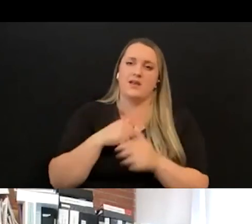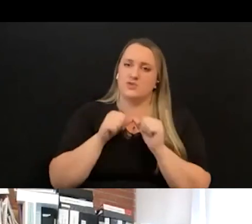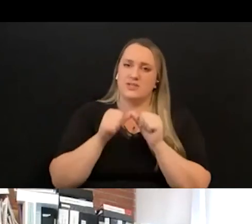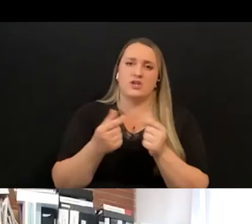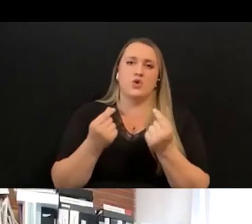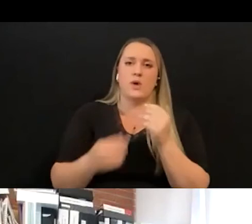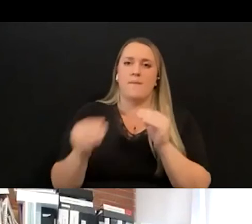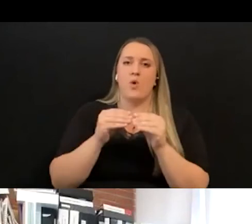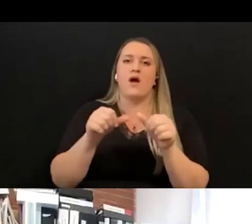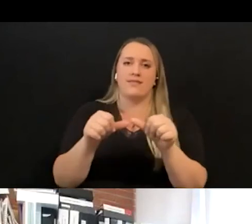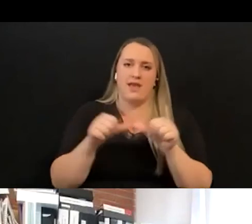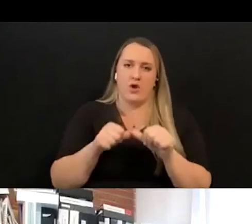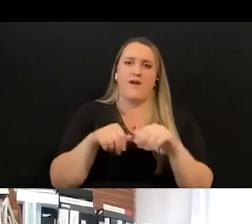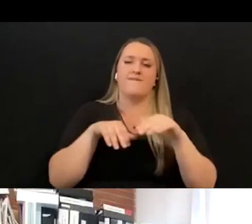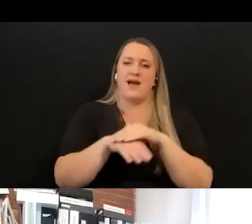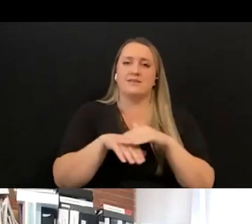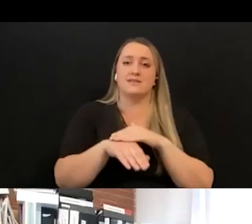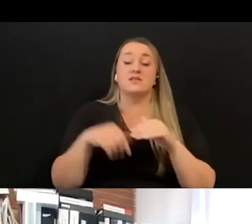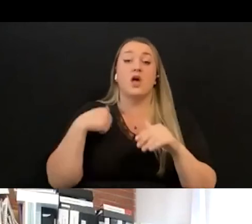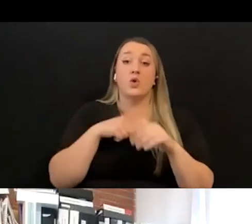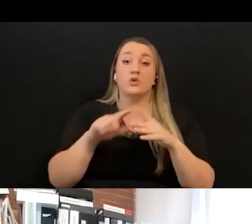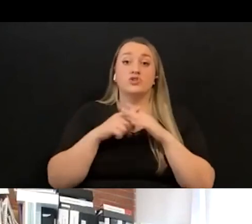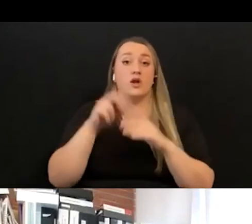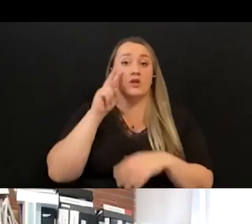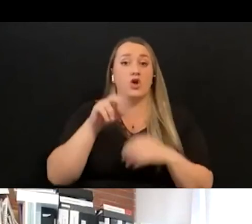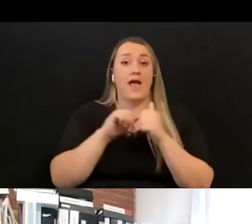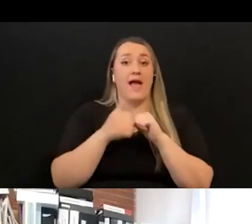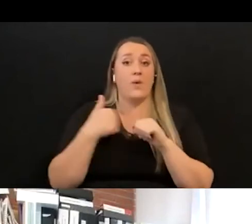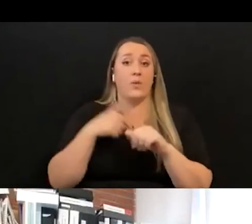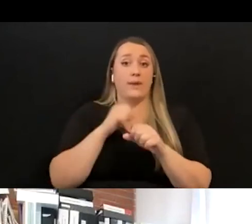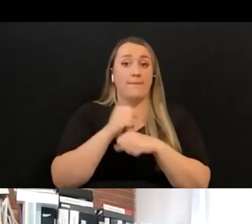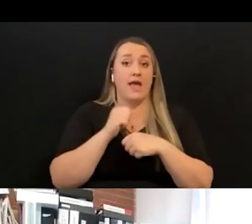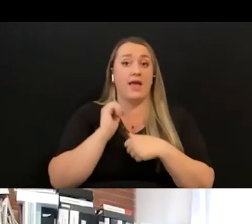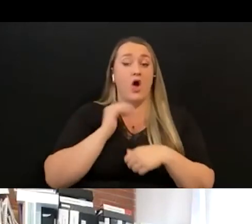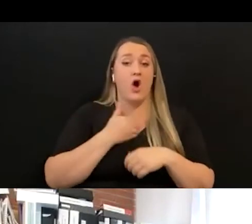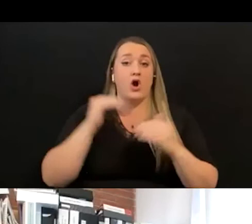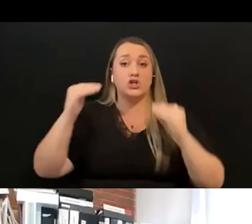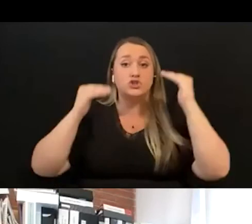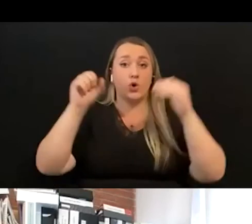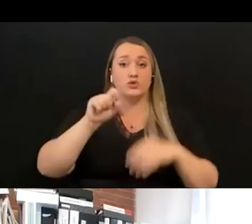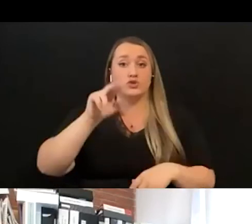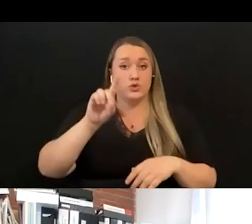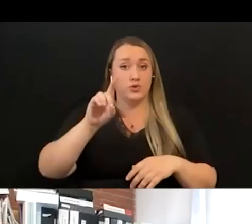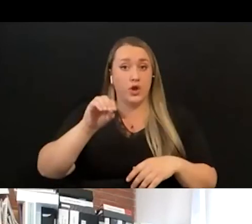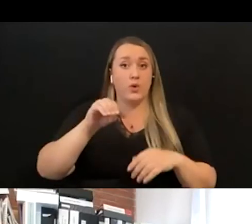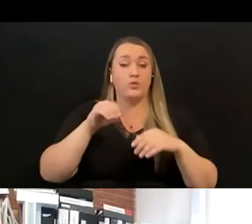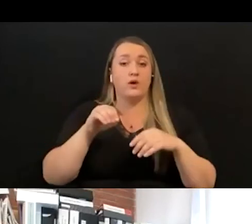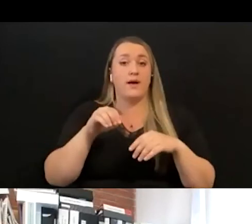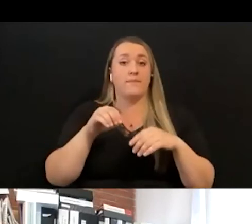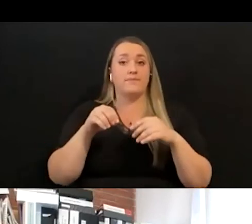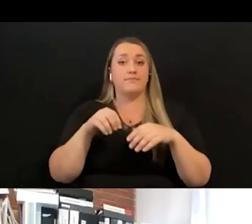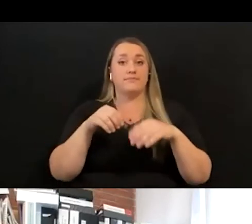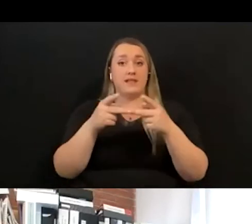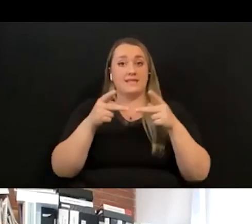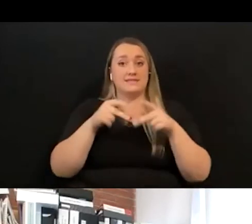the area of access. We're starting to look at how we make our adult studio spaces more accessible as well. We just had a